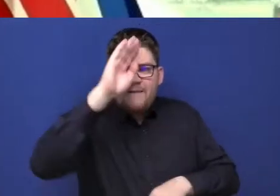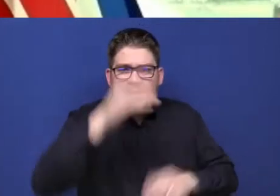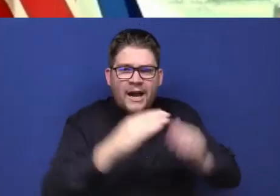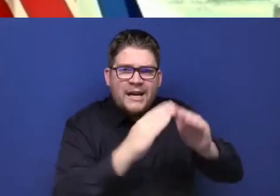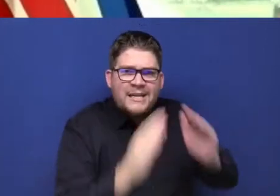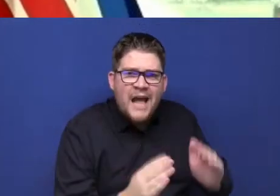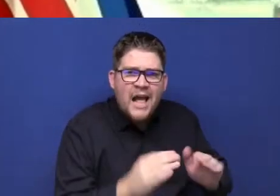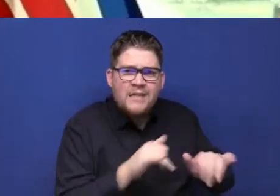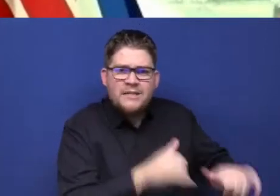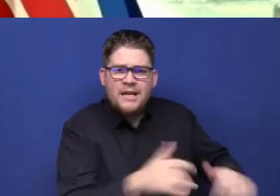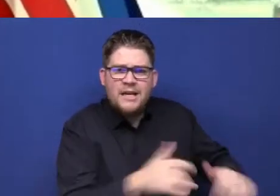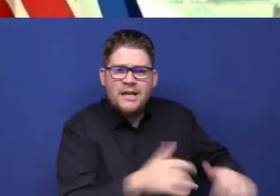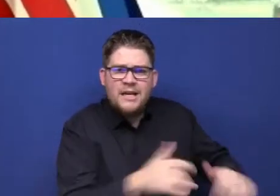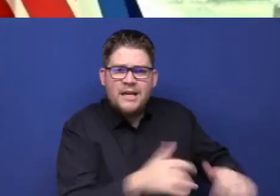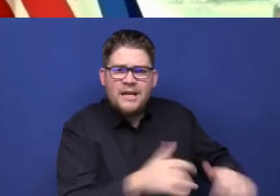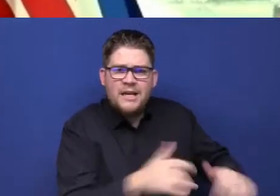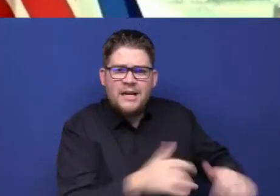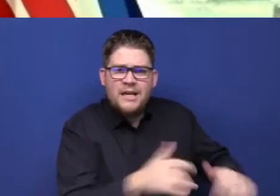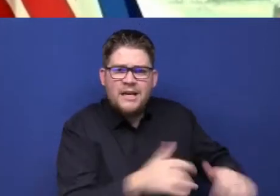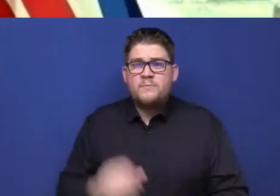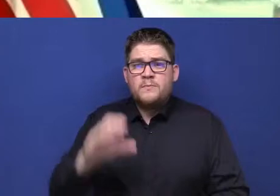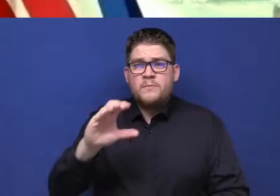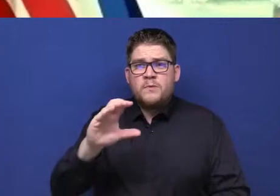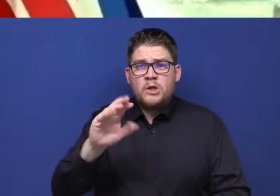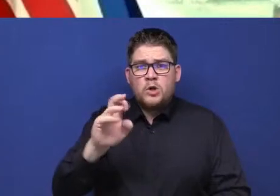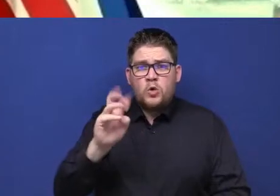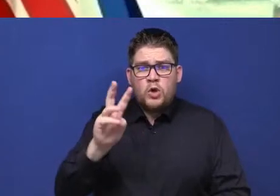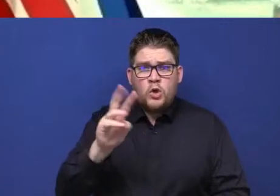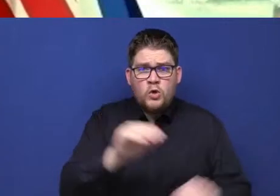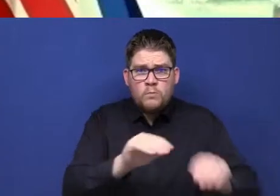curious why there might be that discrepancy with